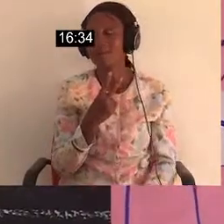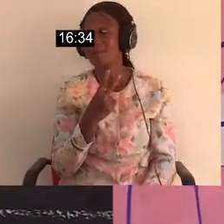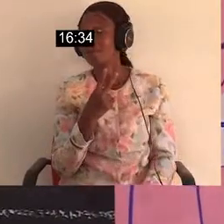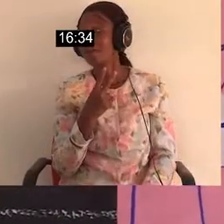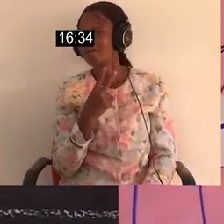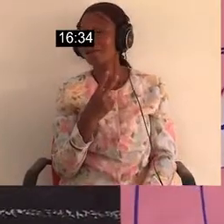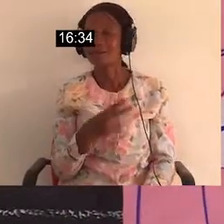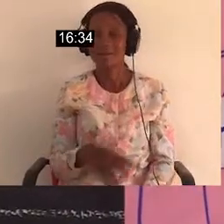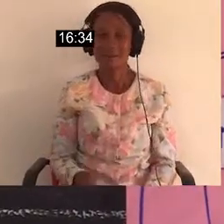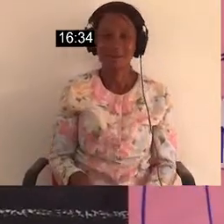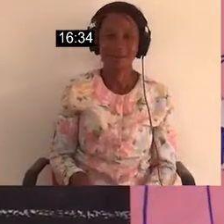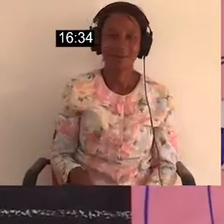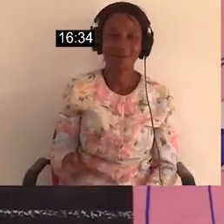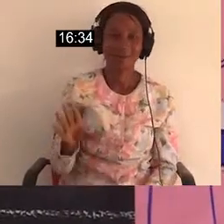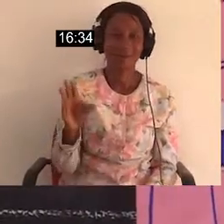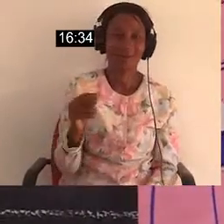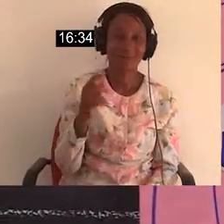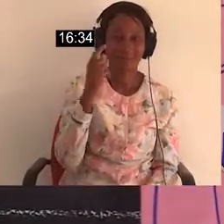my eyes,